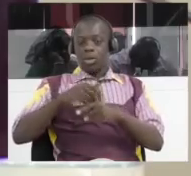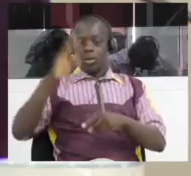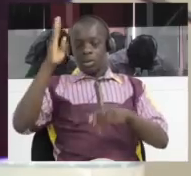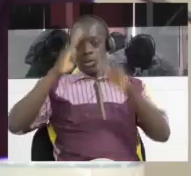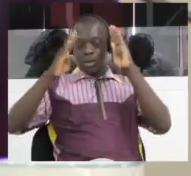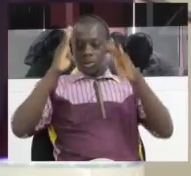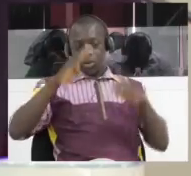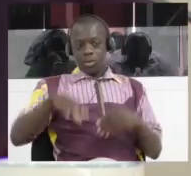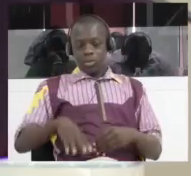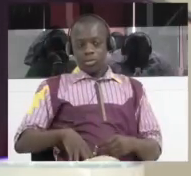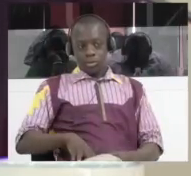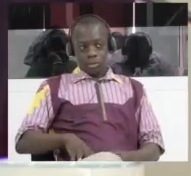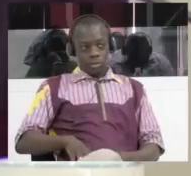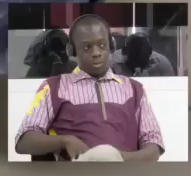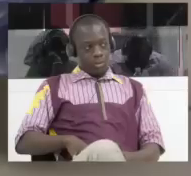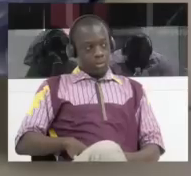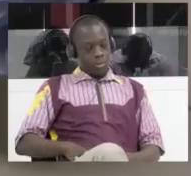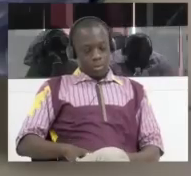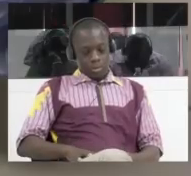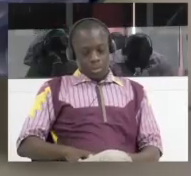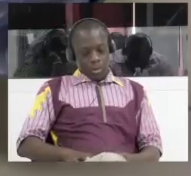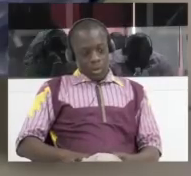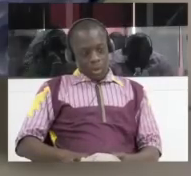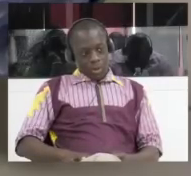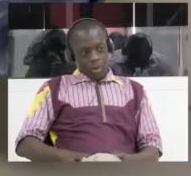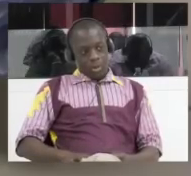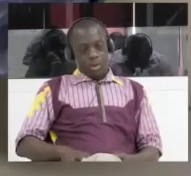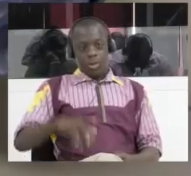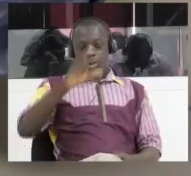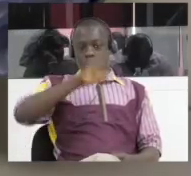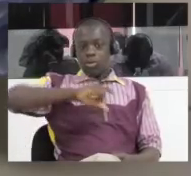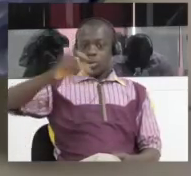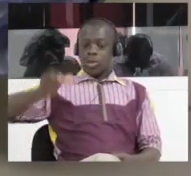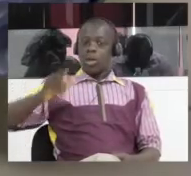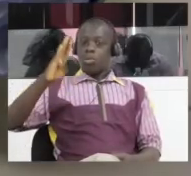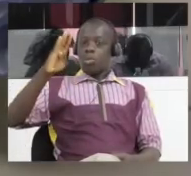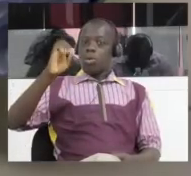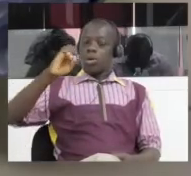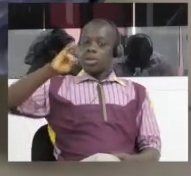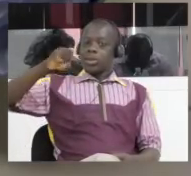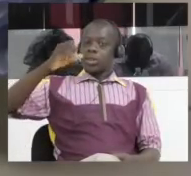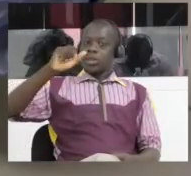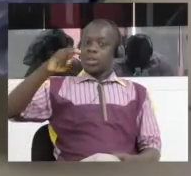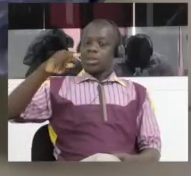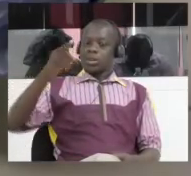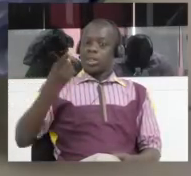Thank you very much, Commissioner. Yes, Commissioner Manyama, please. Go ahead, Bojang.